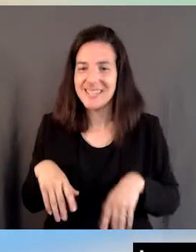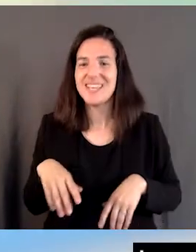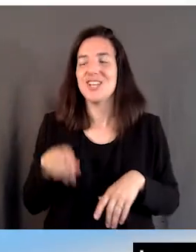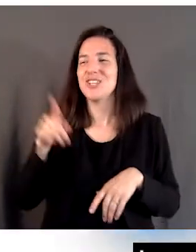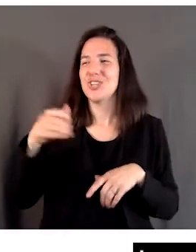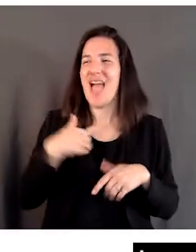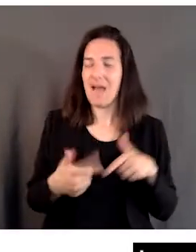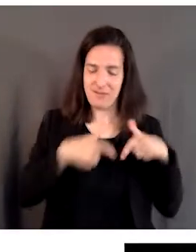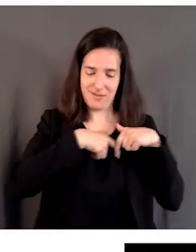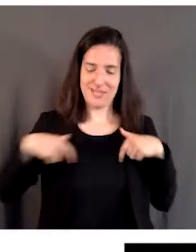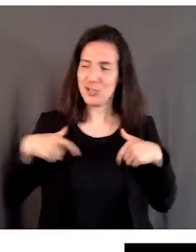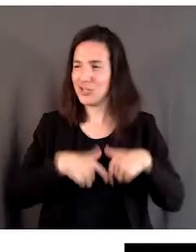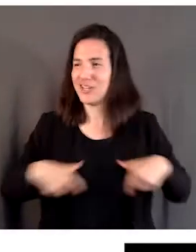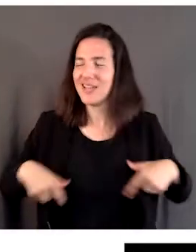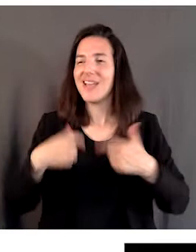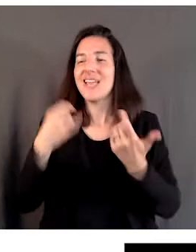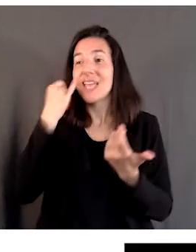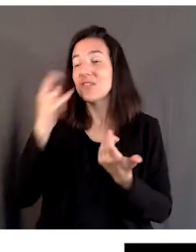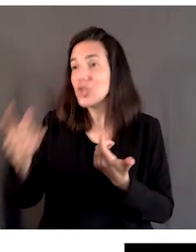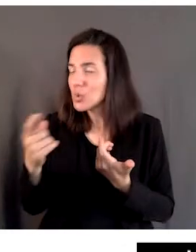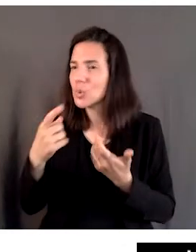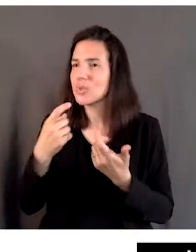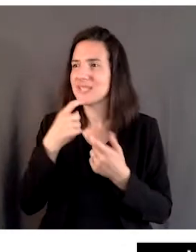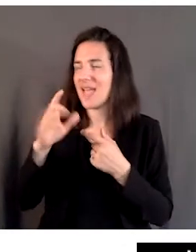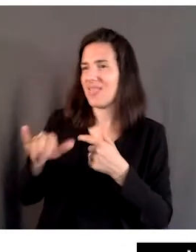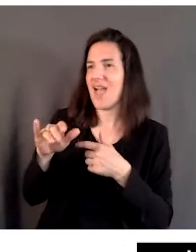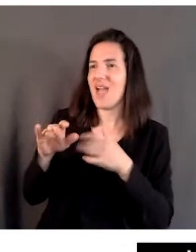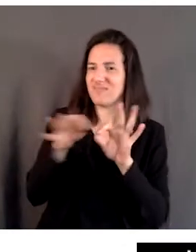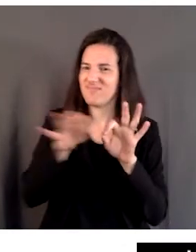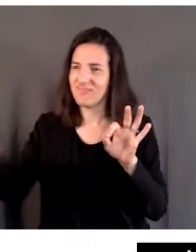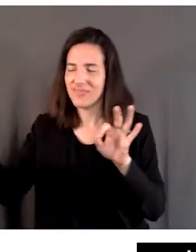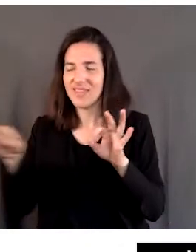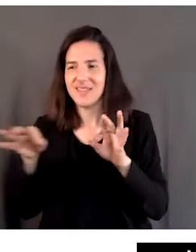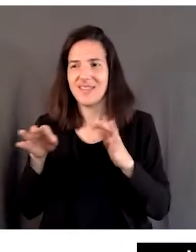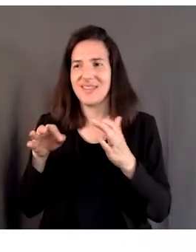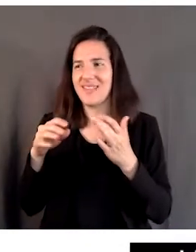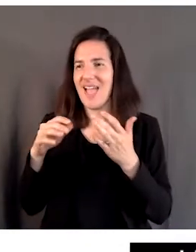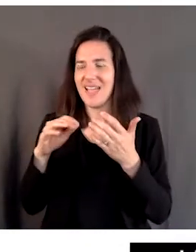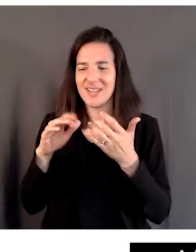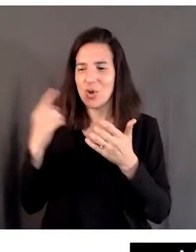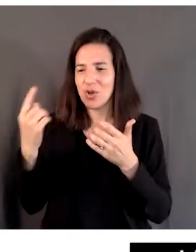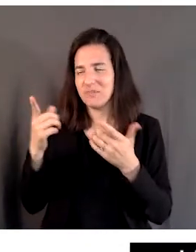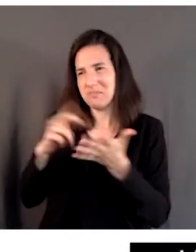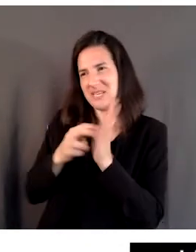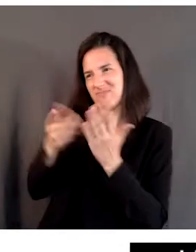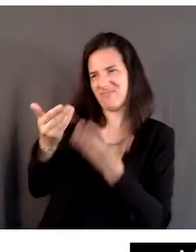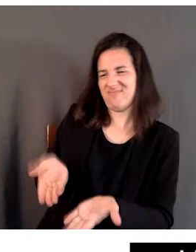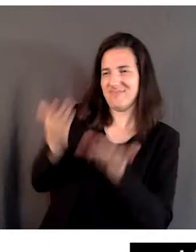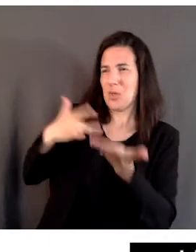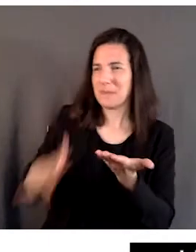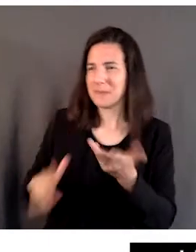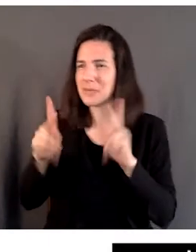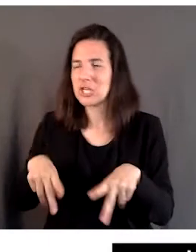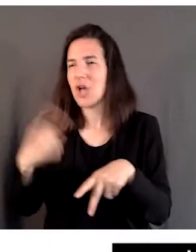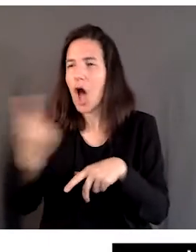that problem, I know you to be someone who's willing to say, how do we solve it? And you yourself just said, it's all about solving and looking for solutions, not just